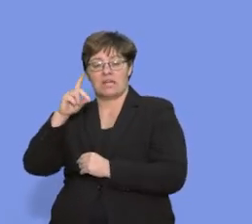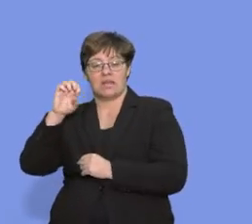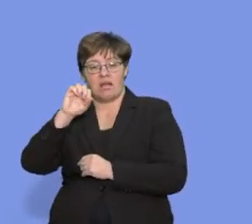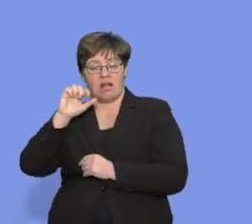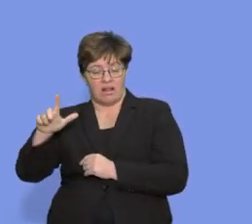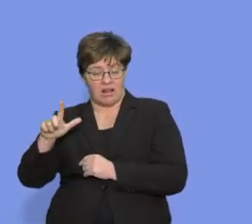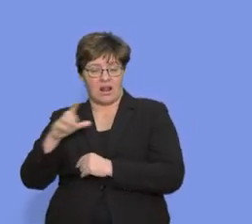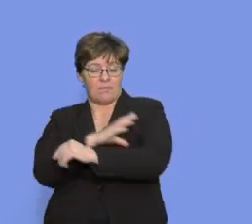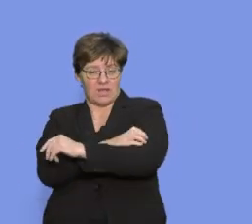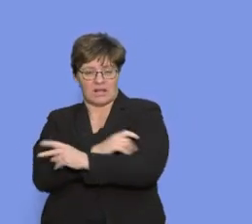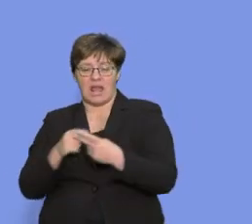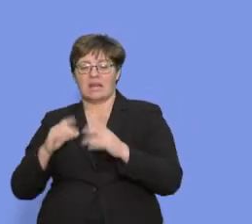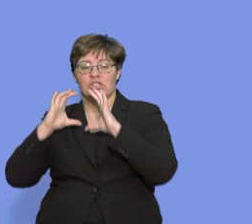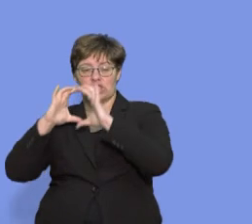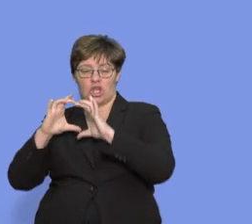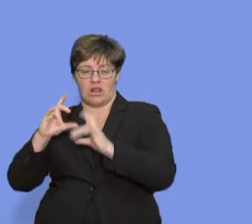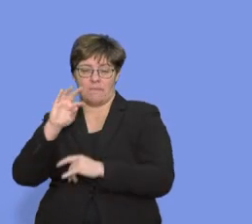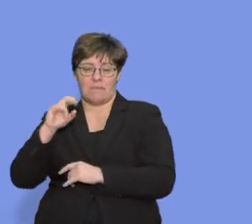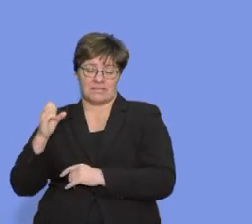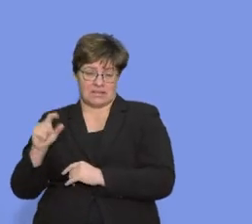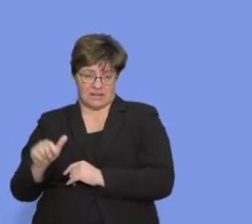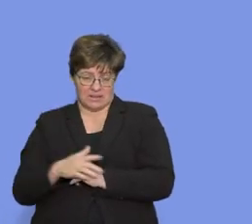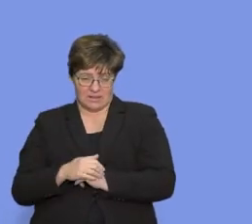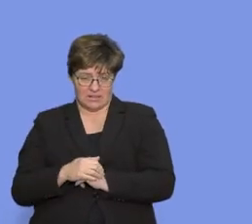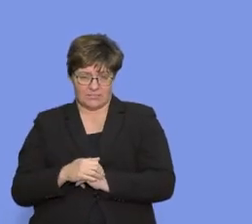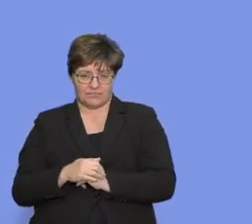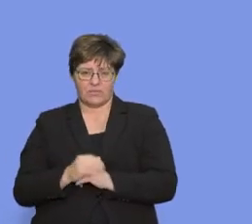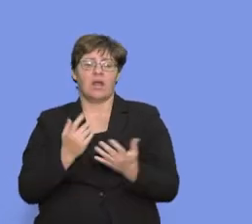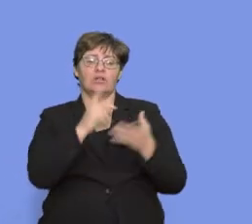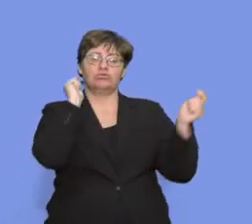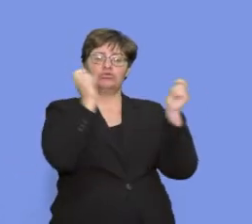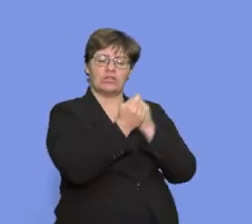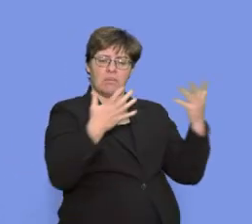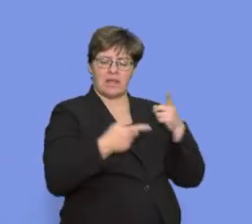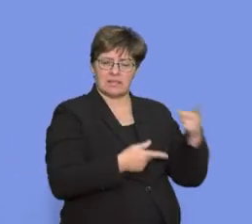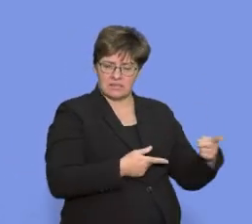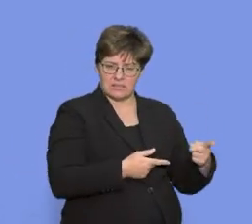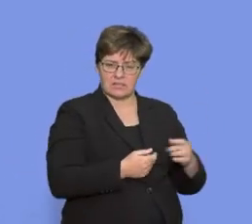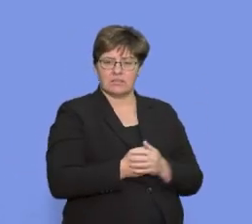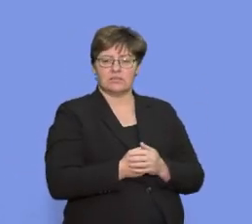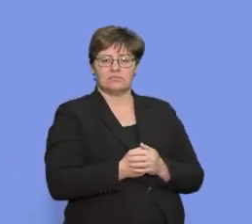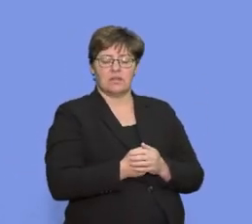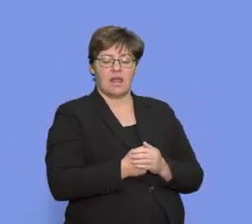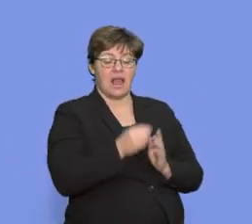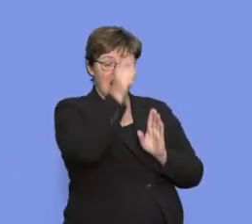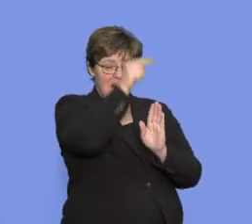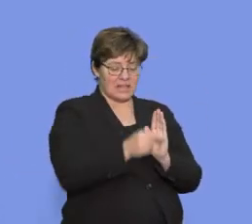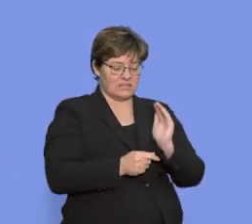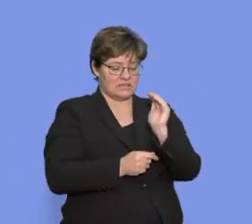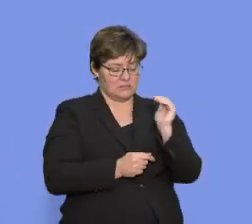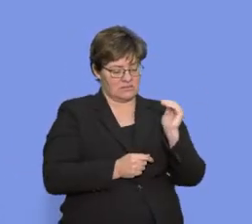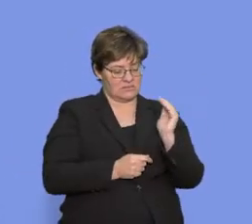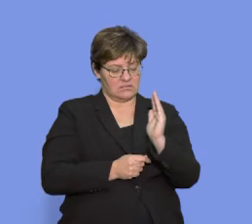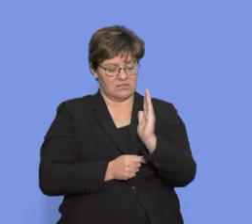radial muscles and circular muscles. Main changes Obviously, the shape of the lens will change here